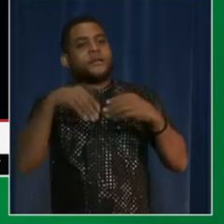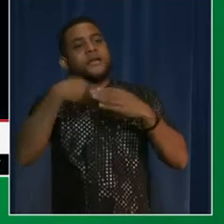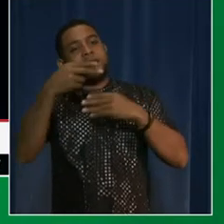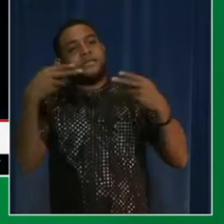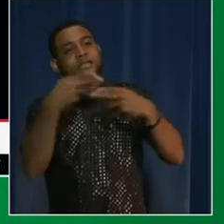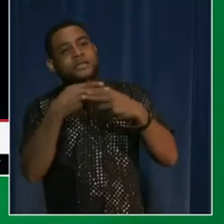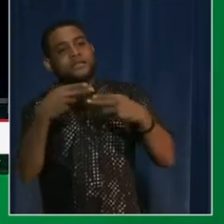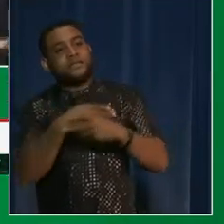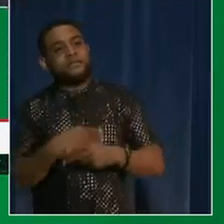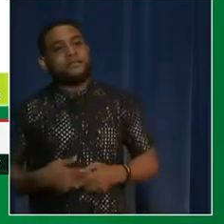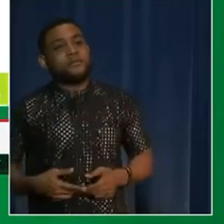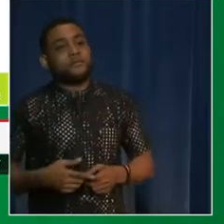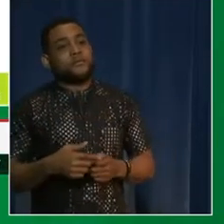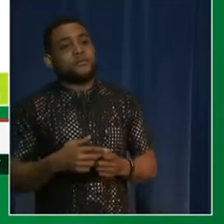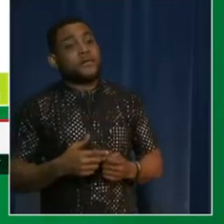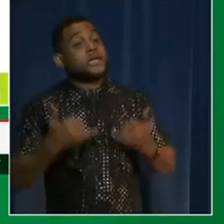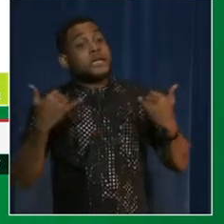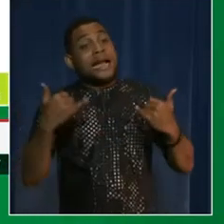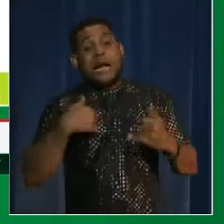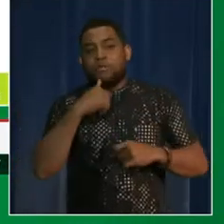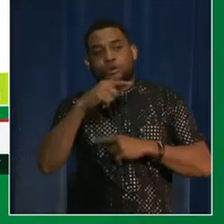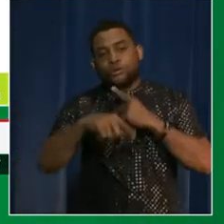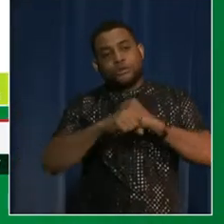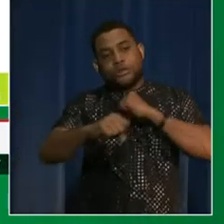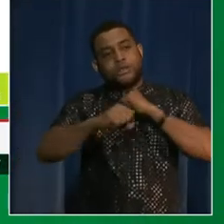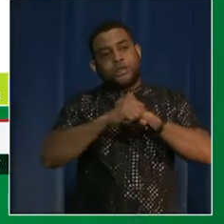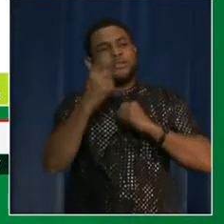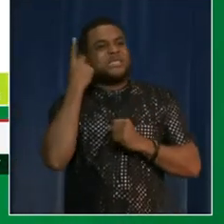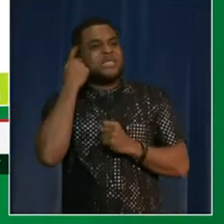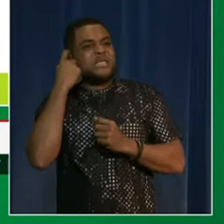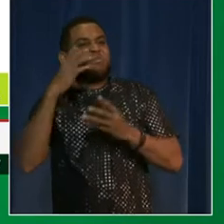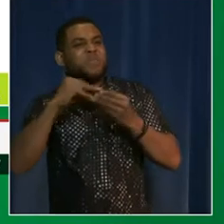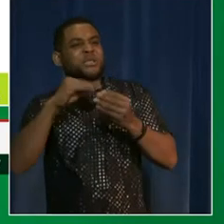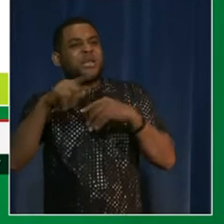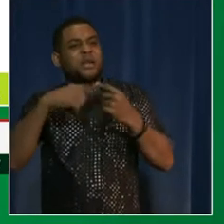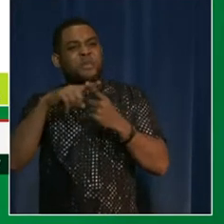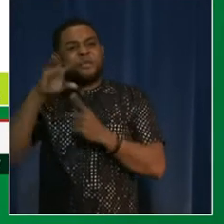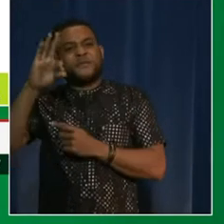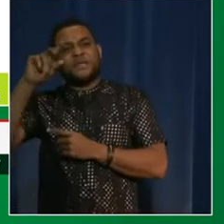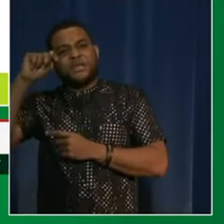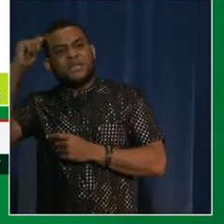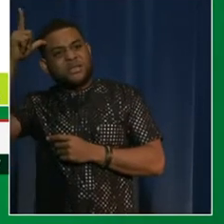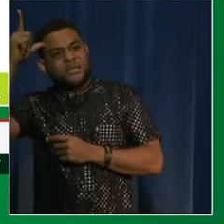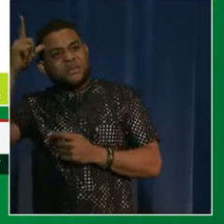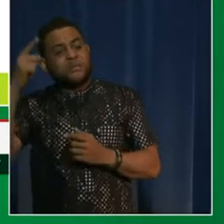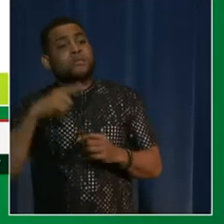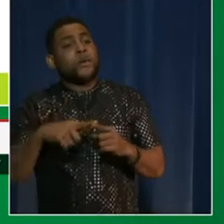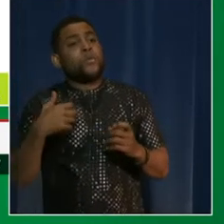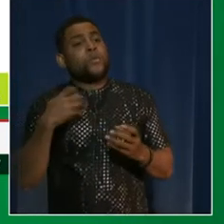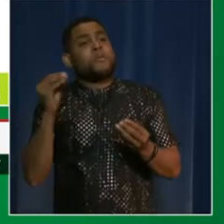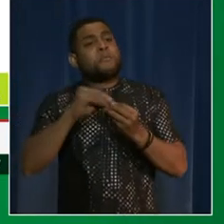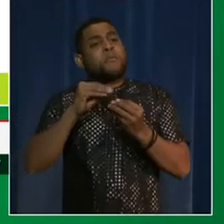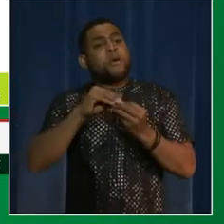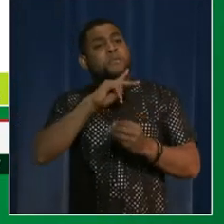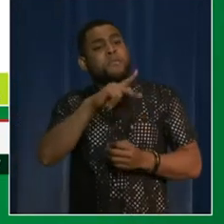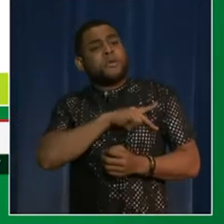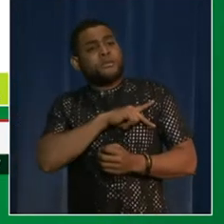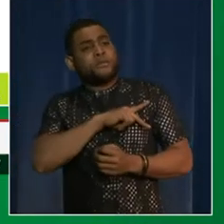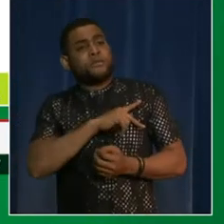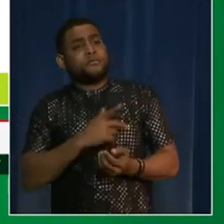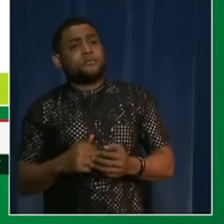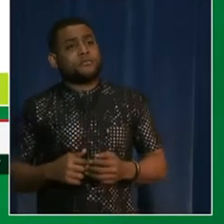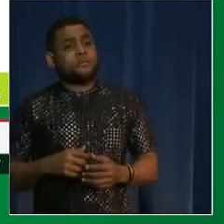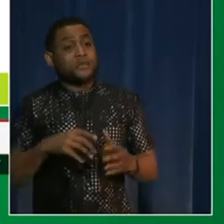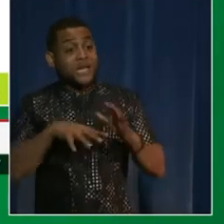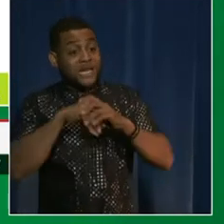Now, I'm not going to belabor the point. Director Anderson has mentioned Fort Lincoln, but I want to make this a little more personal. Outside of my home, I think I